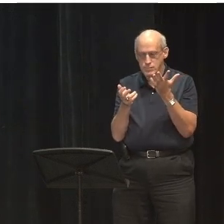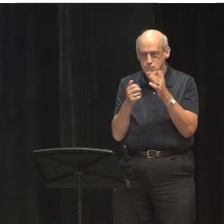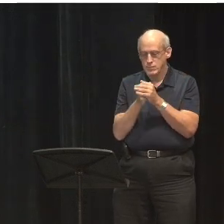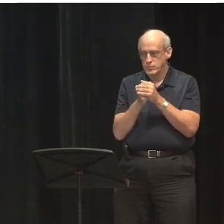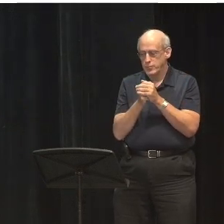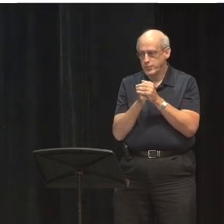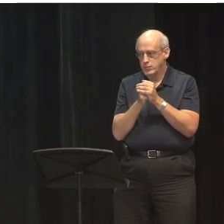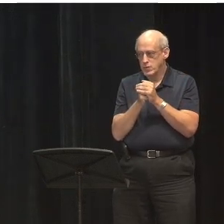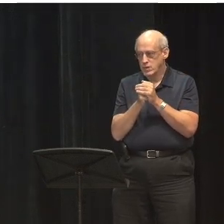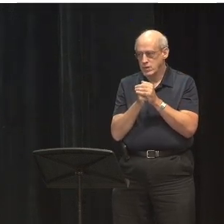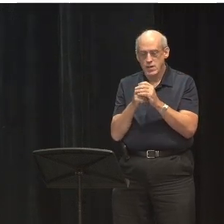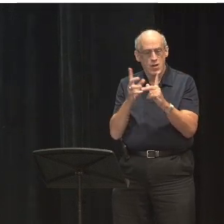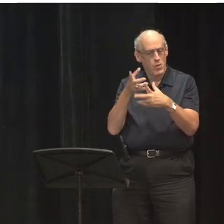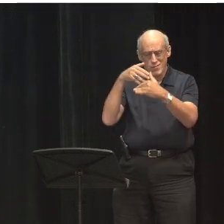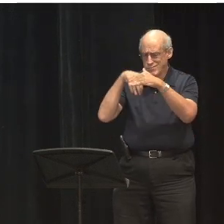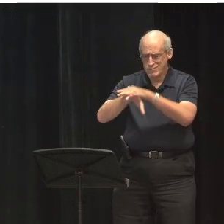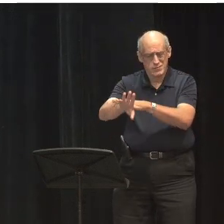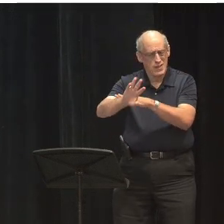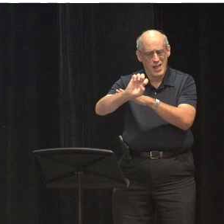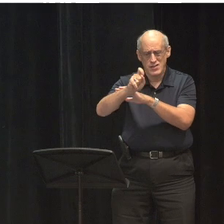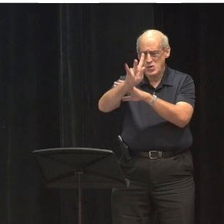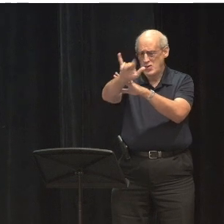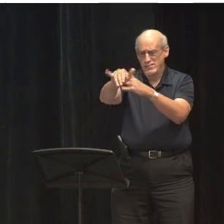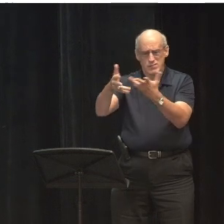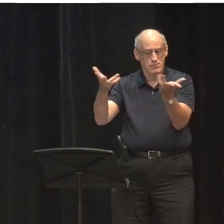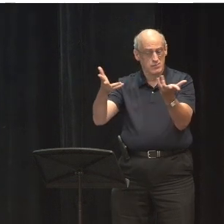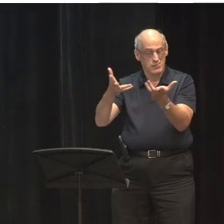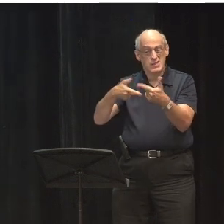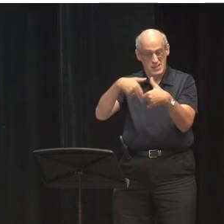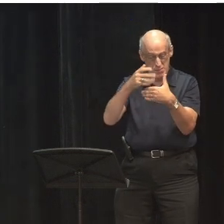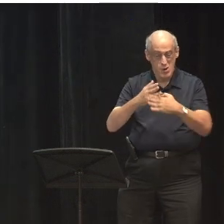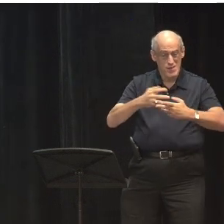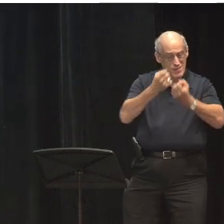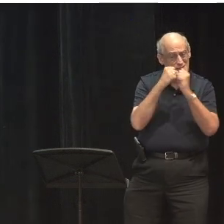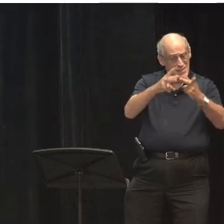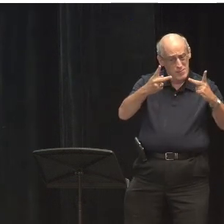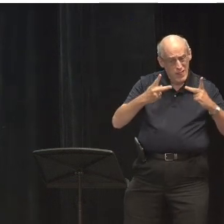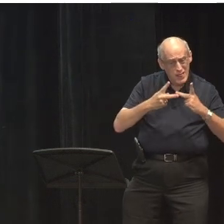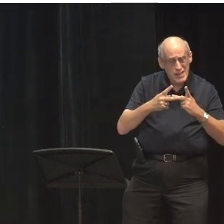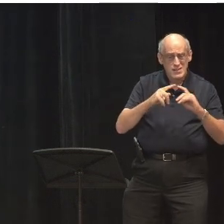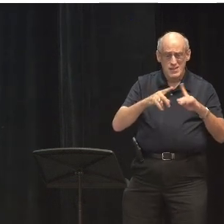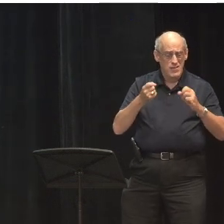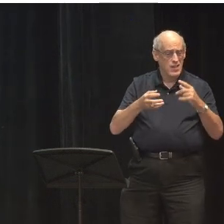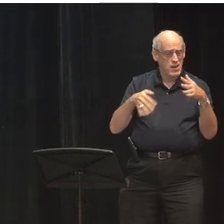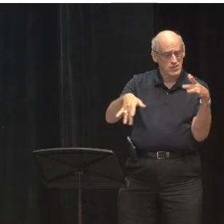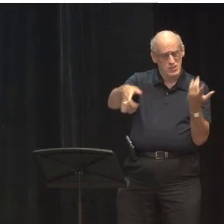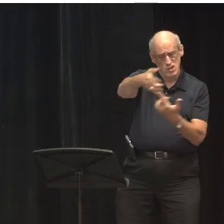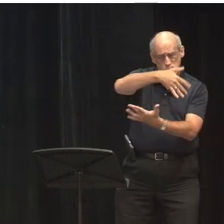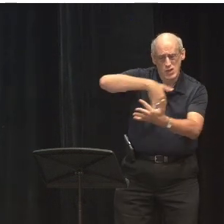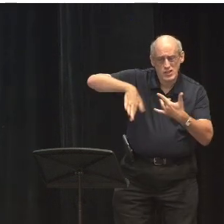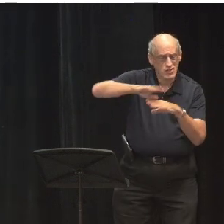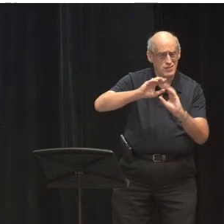outfall, right into the estuary. And this part of the sanctuary is in a corner. There's not a lot of circulation.